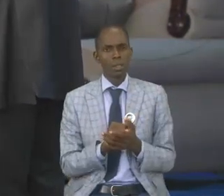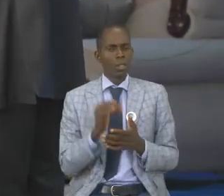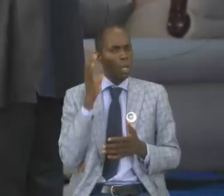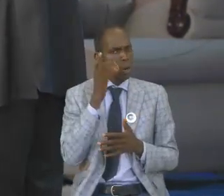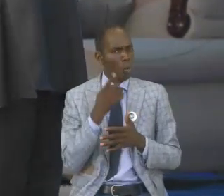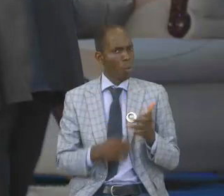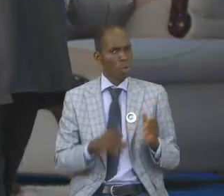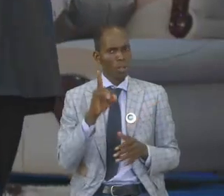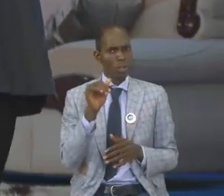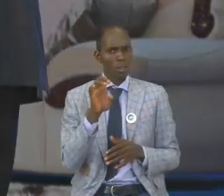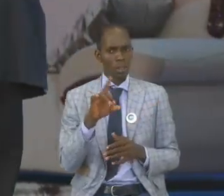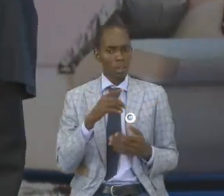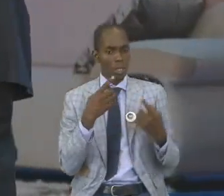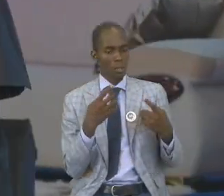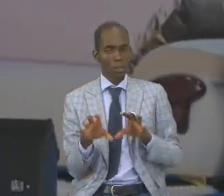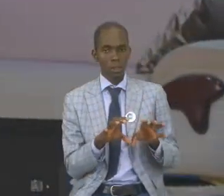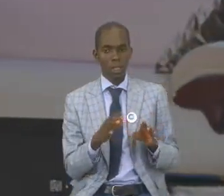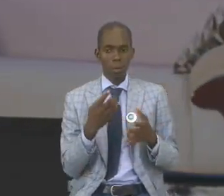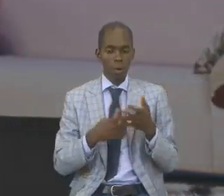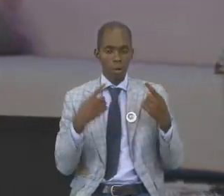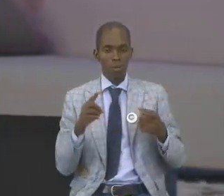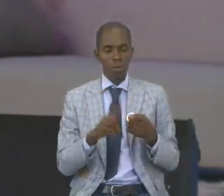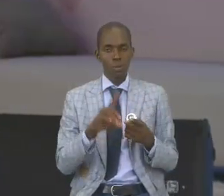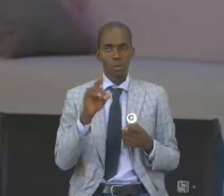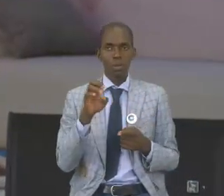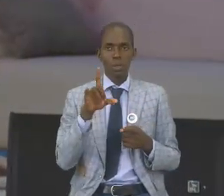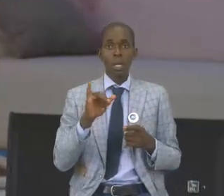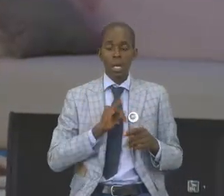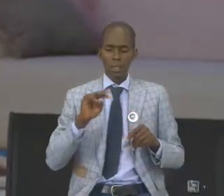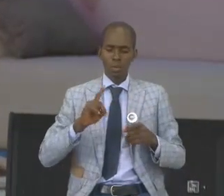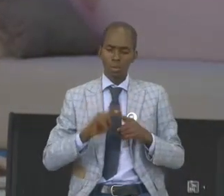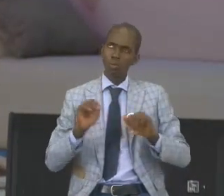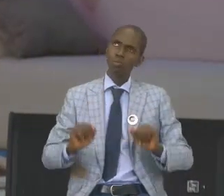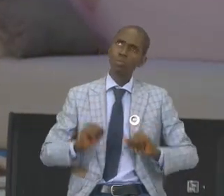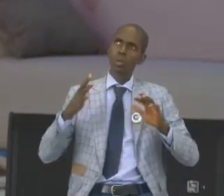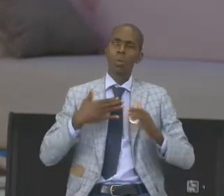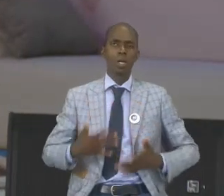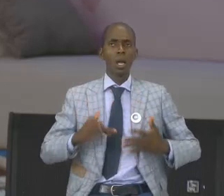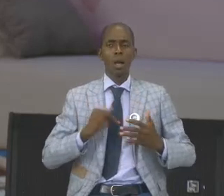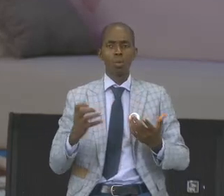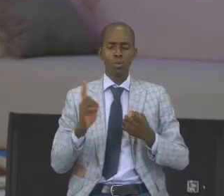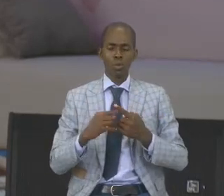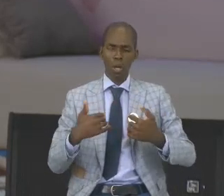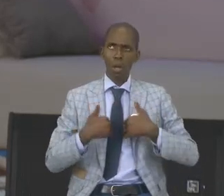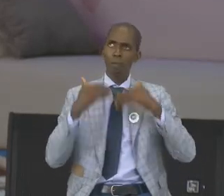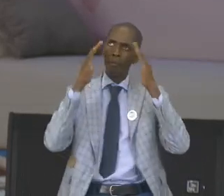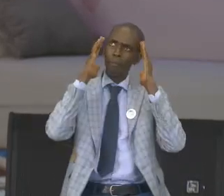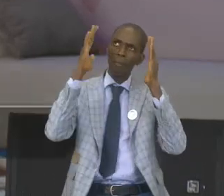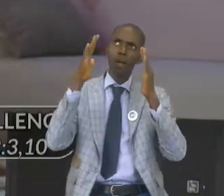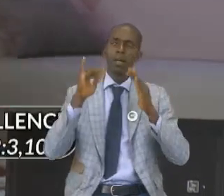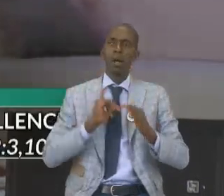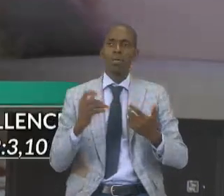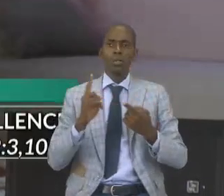what Daniel became. And I want to recommit my life. Now I want to have focus. And now I want to have